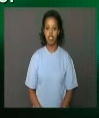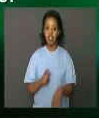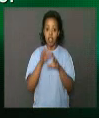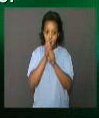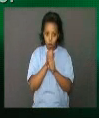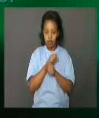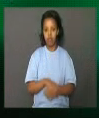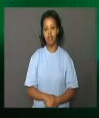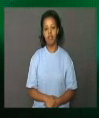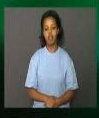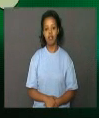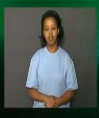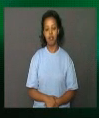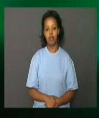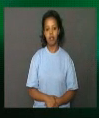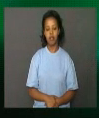Time's up!